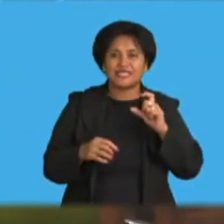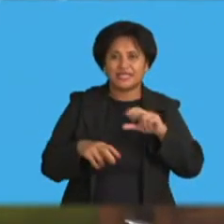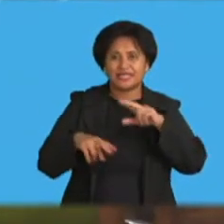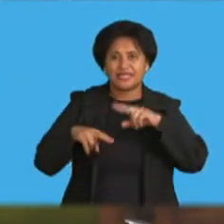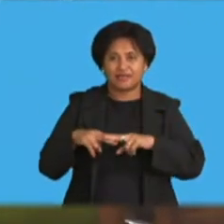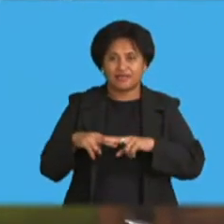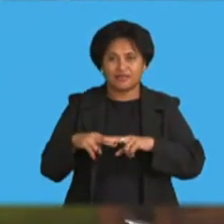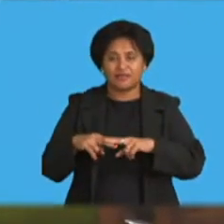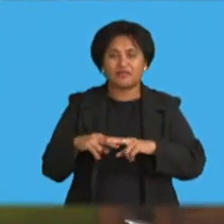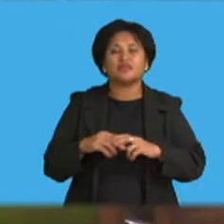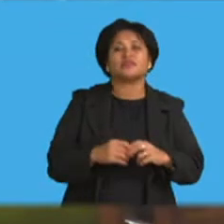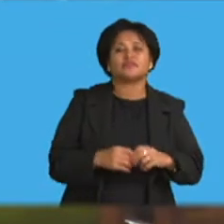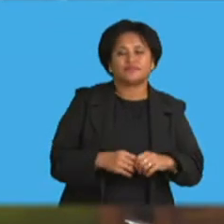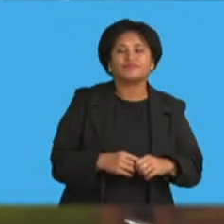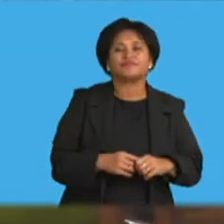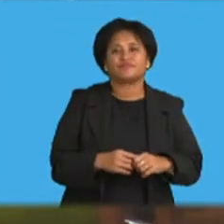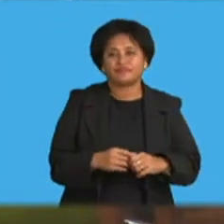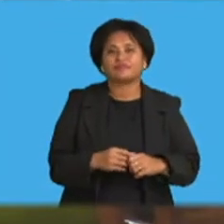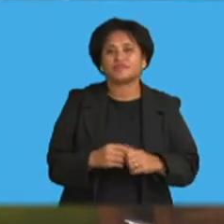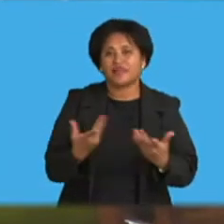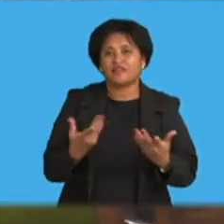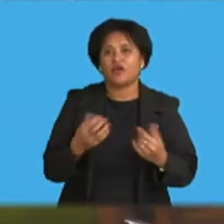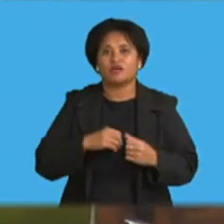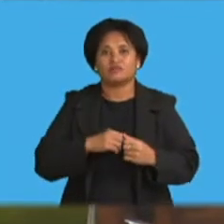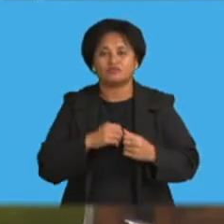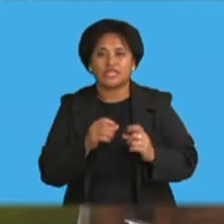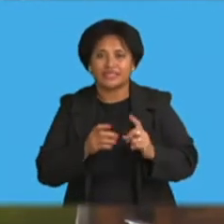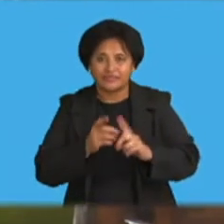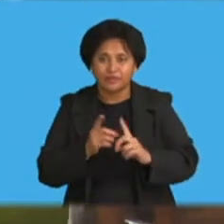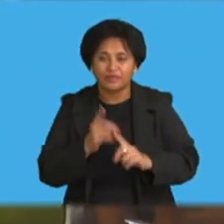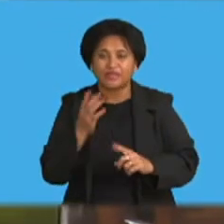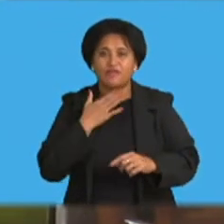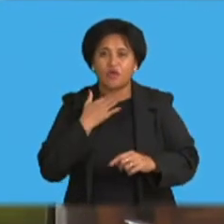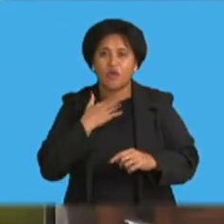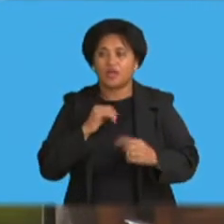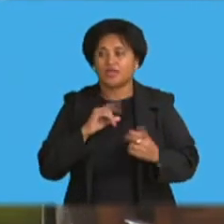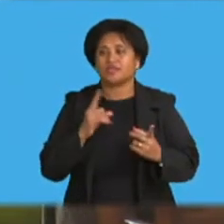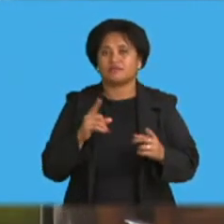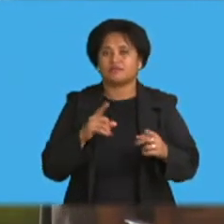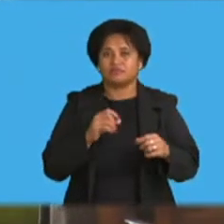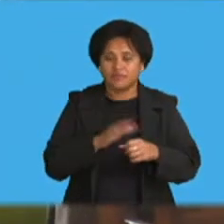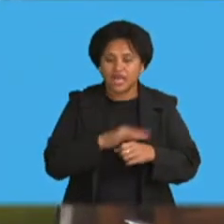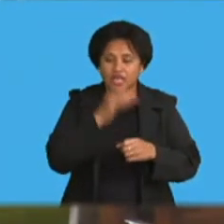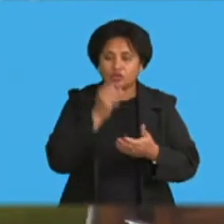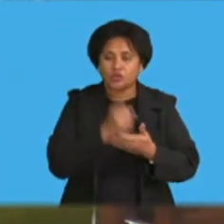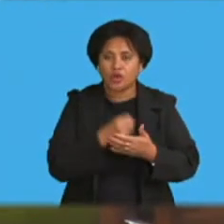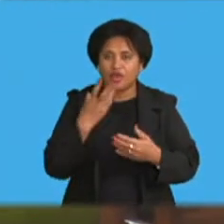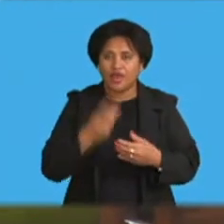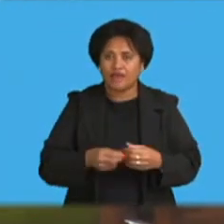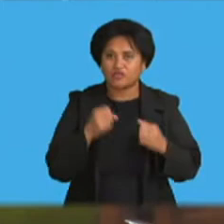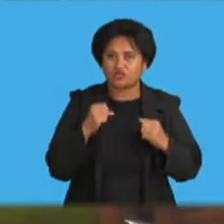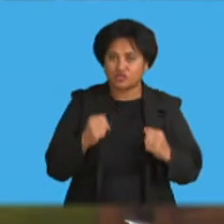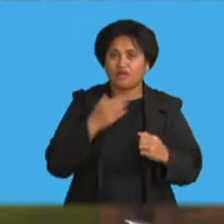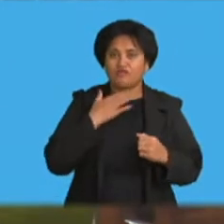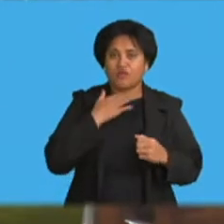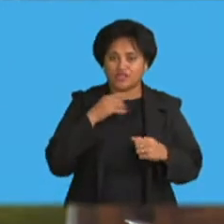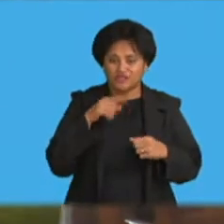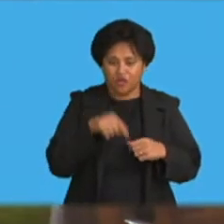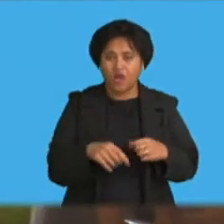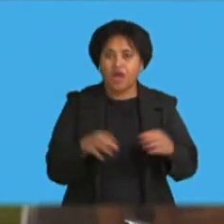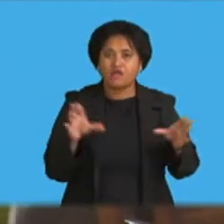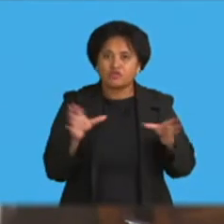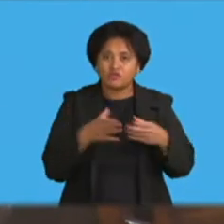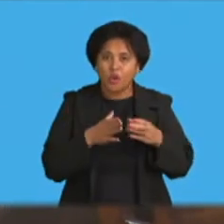allowing participants to develop a united voice that ensures the unique perspective of small states, and indeed how their voices should be